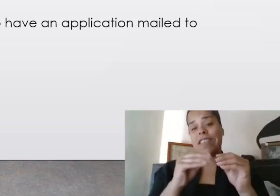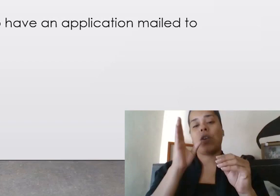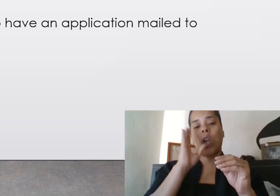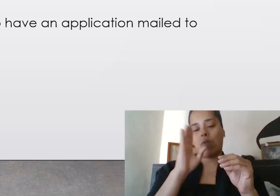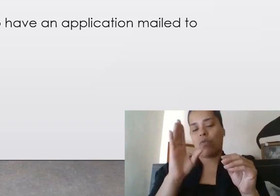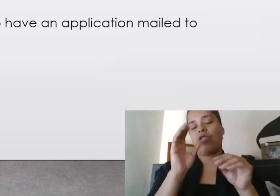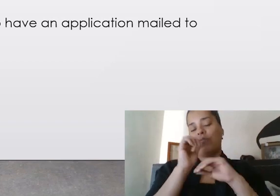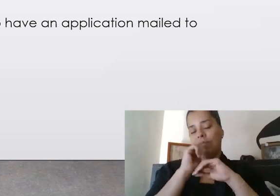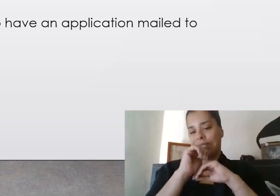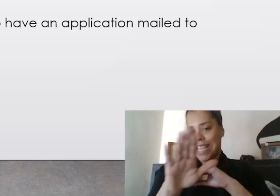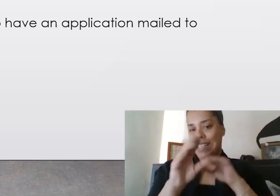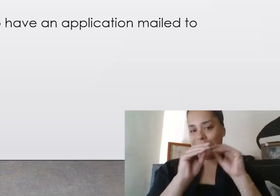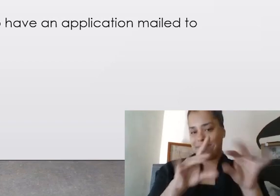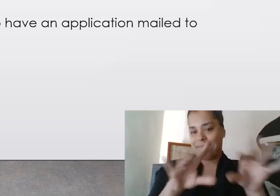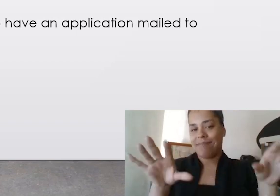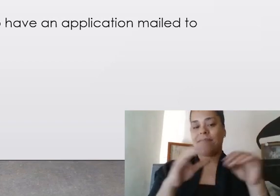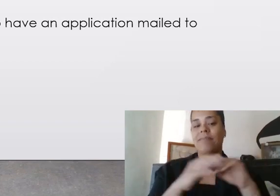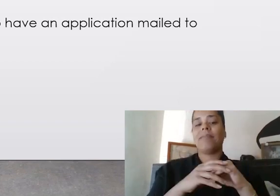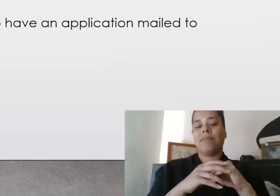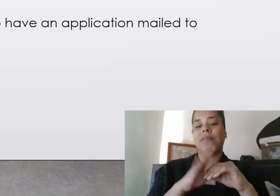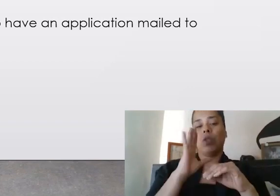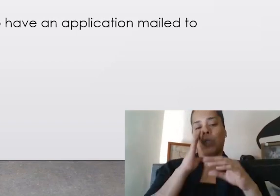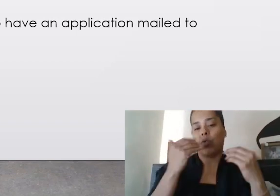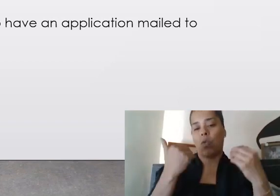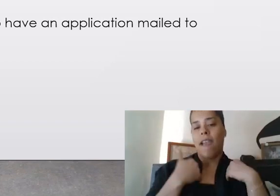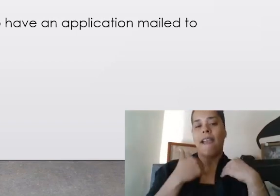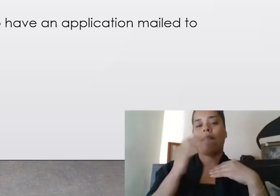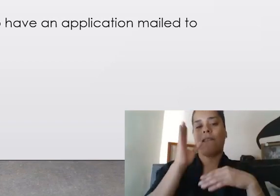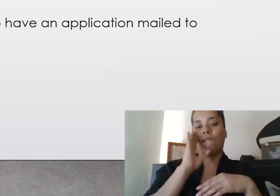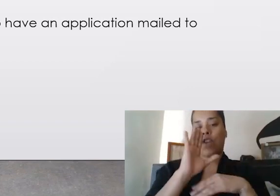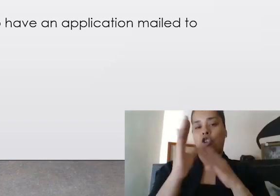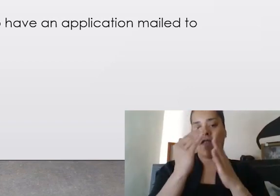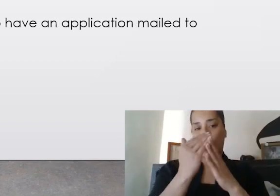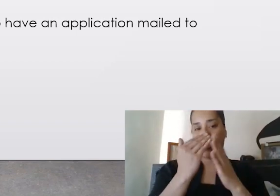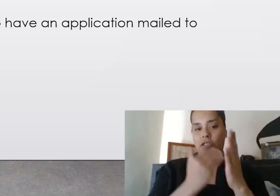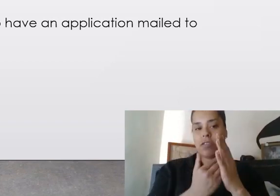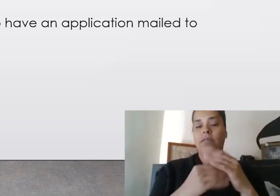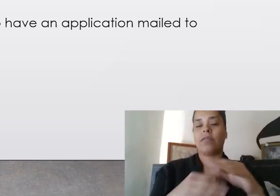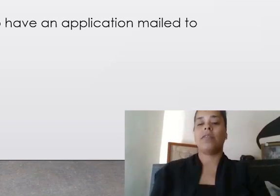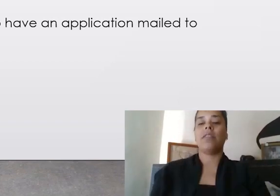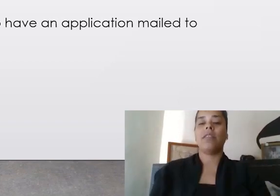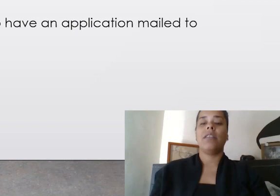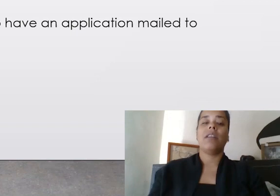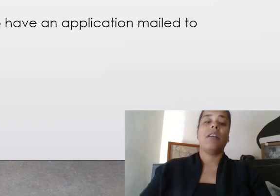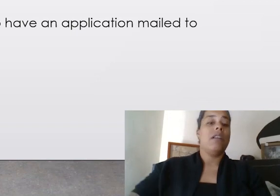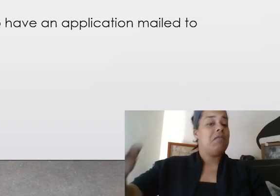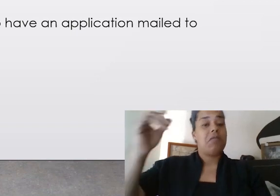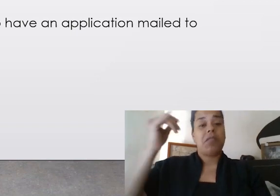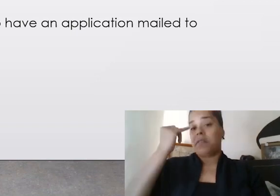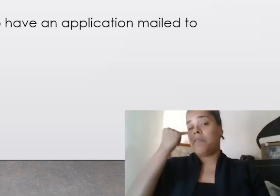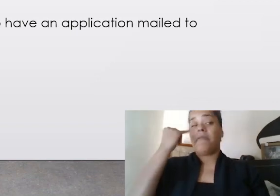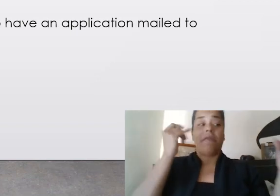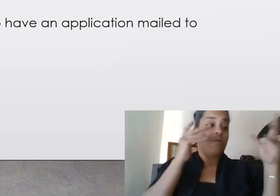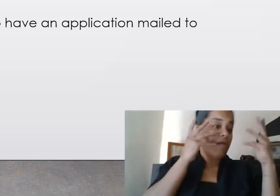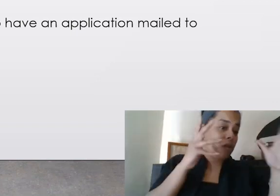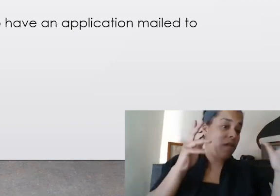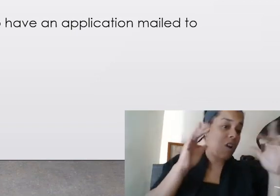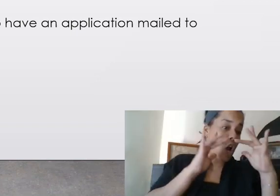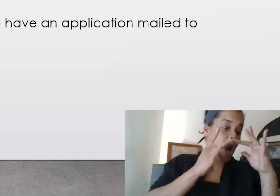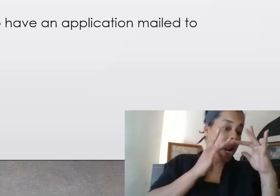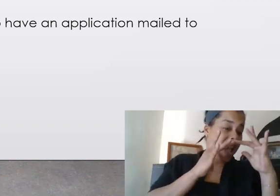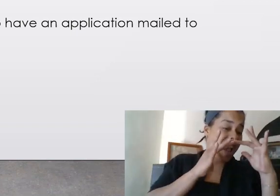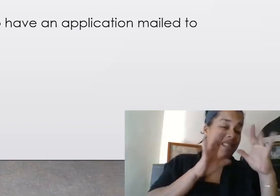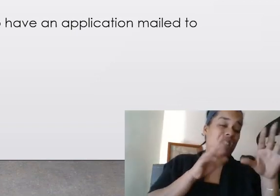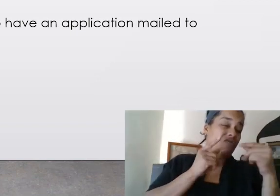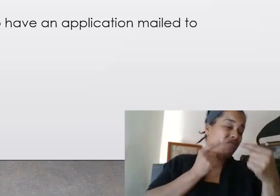out, so you have that for your records. And if you choose not to do the online thing and it's too hard